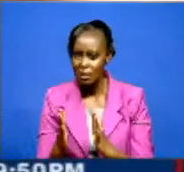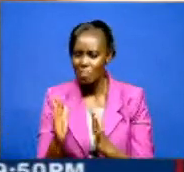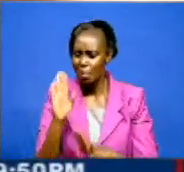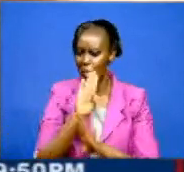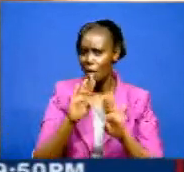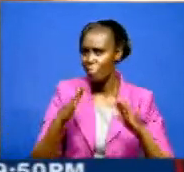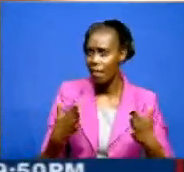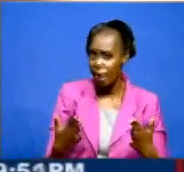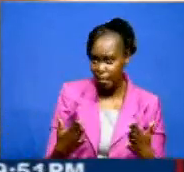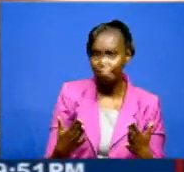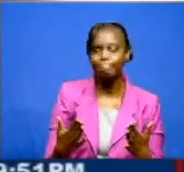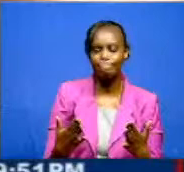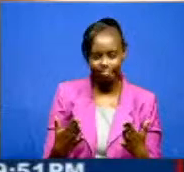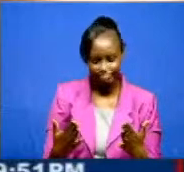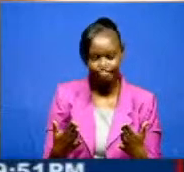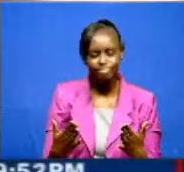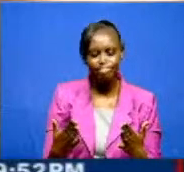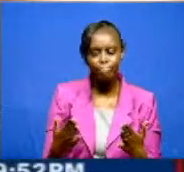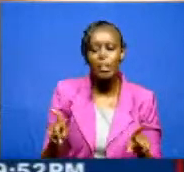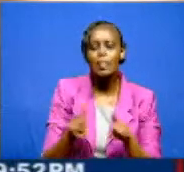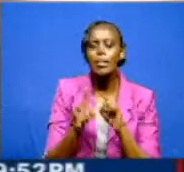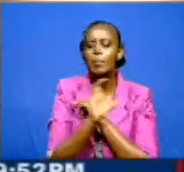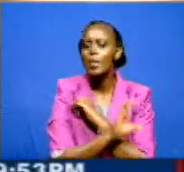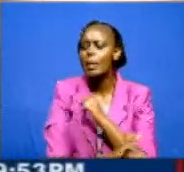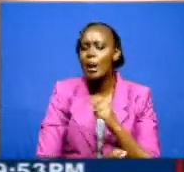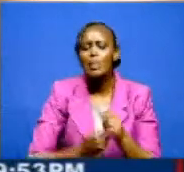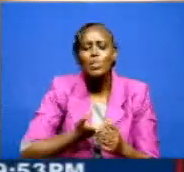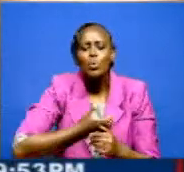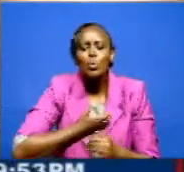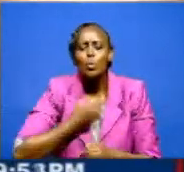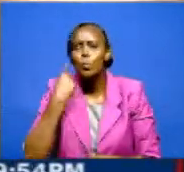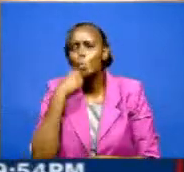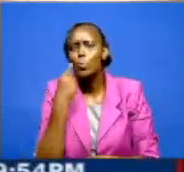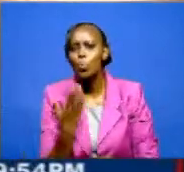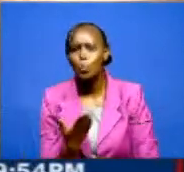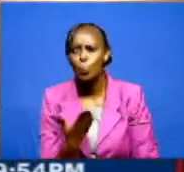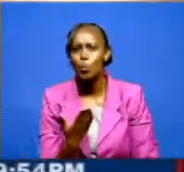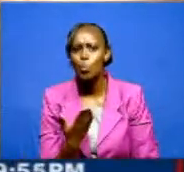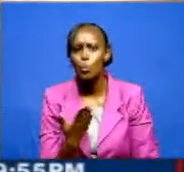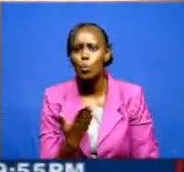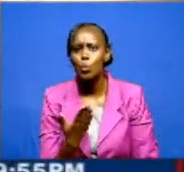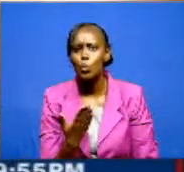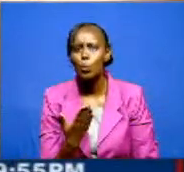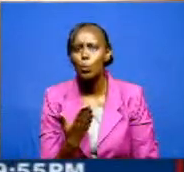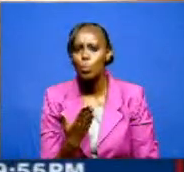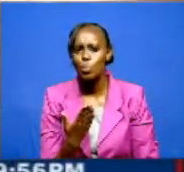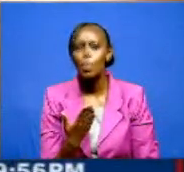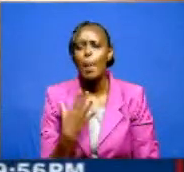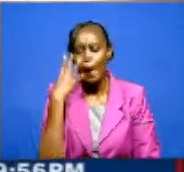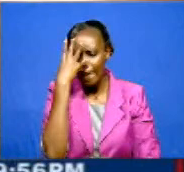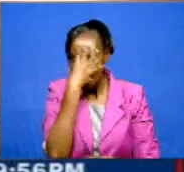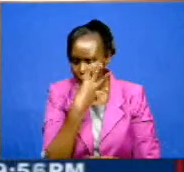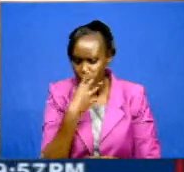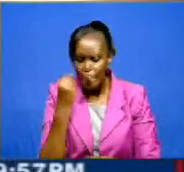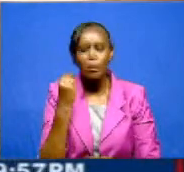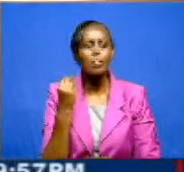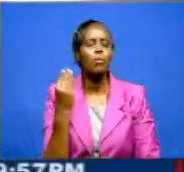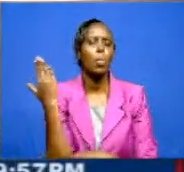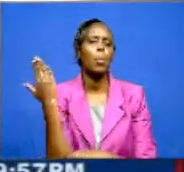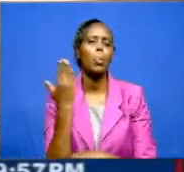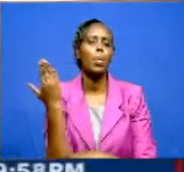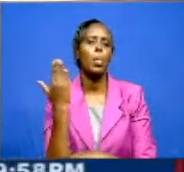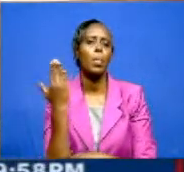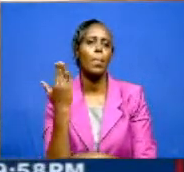behave is as if the country does not belong to us. We go out and make beautiful statements. But